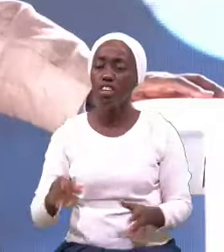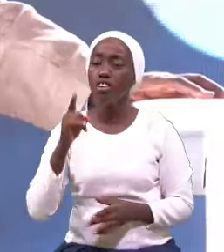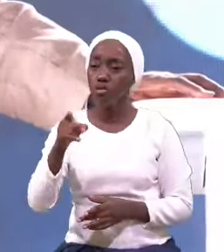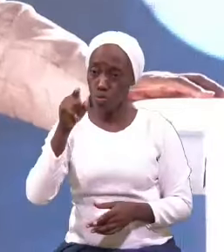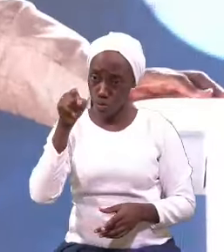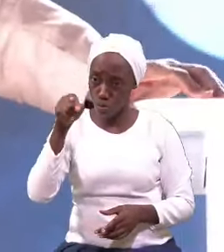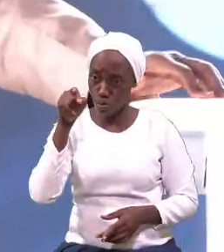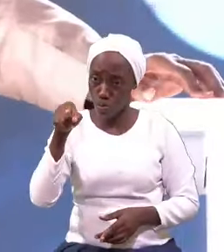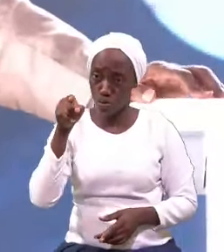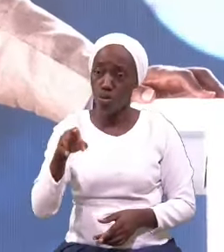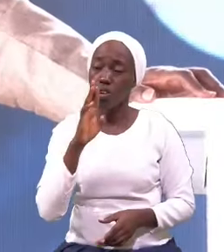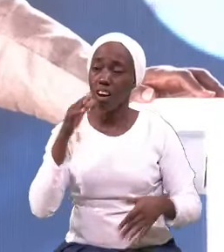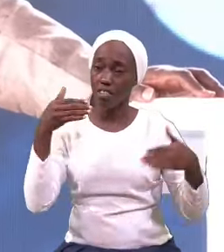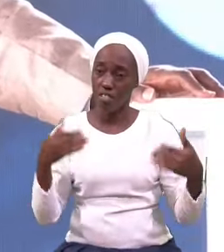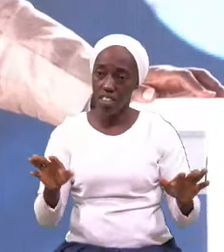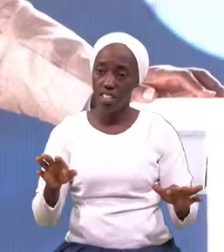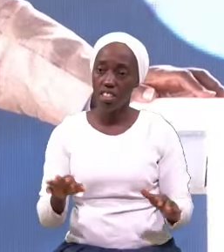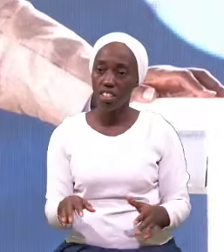You are finished.